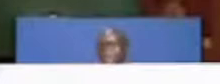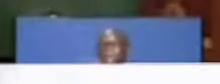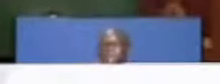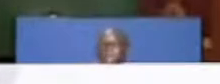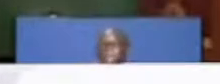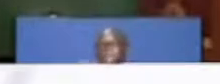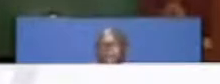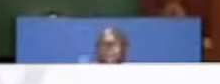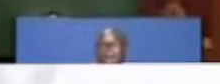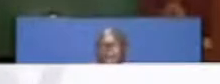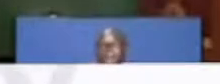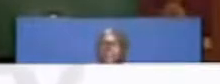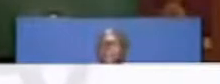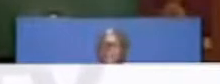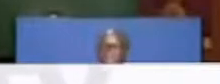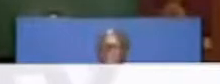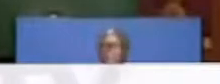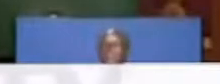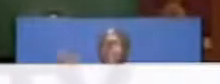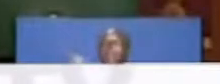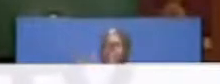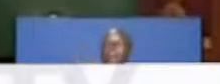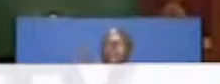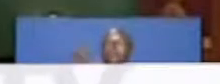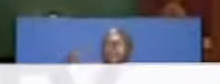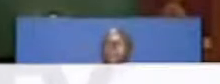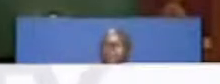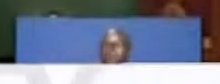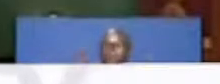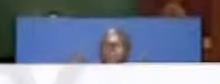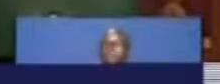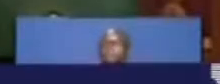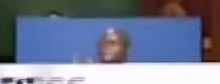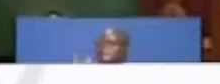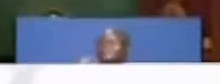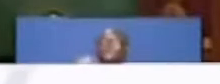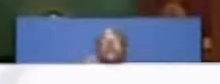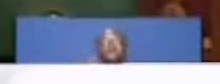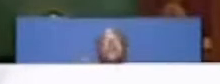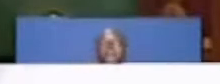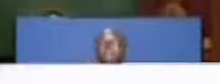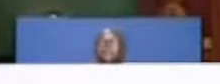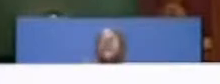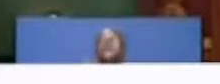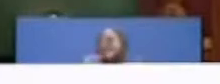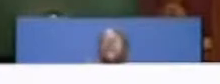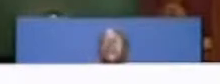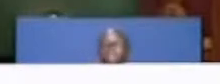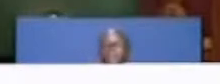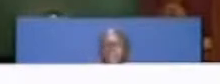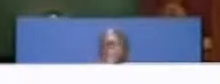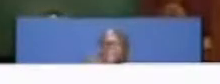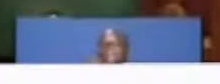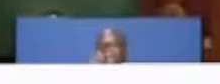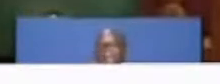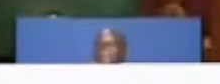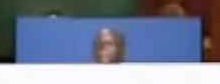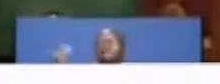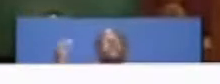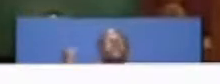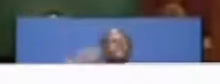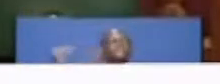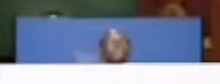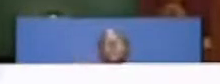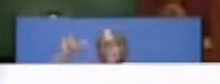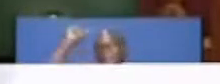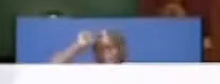approximately the same number of kilometers of road that were built by the colonizers and the three previous independent